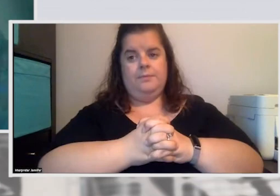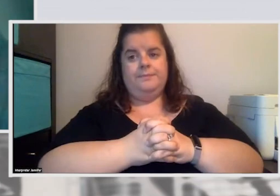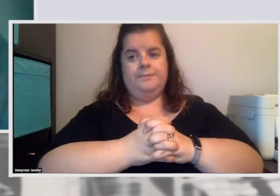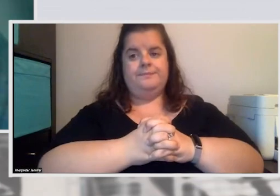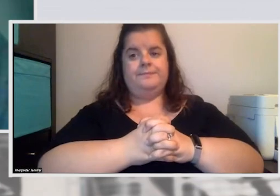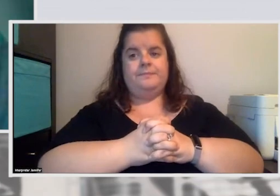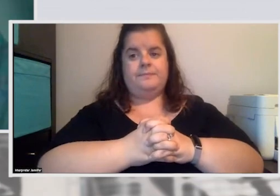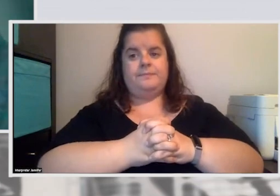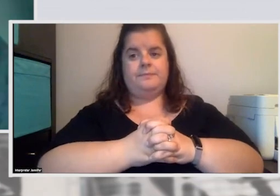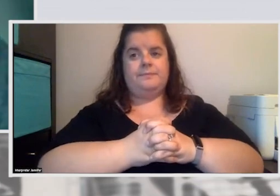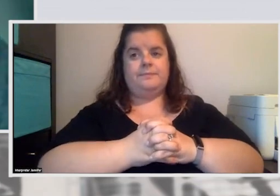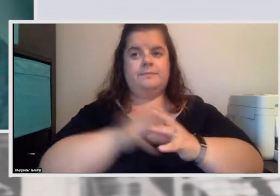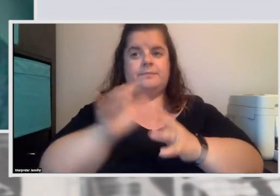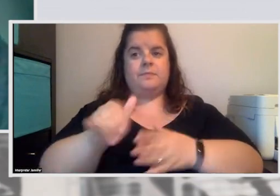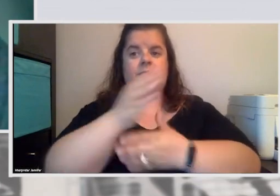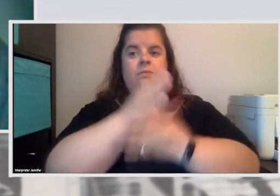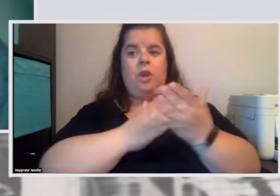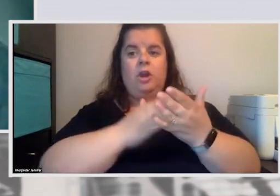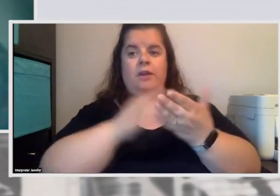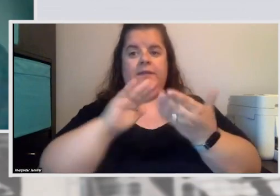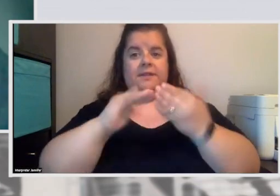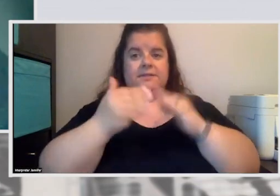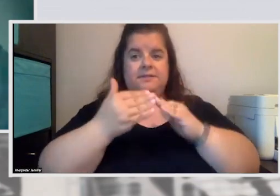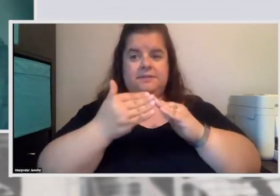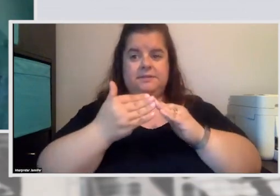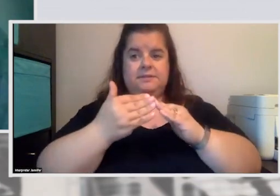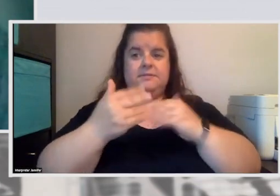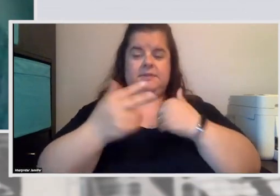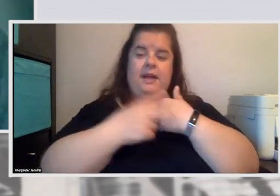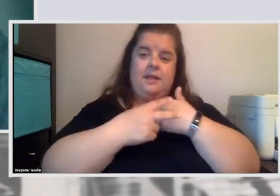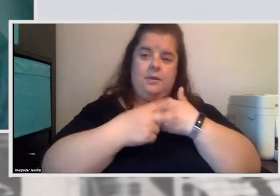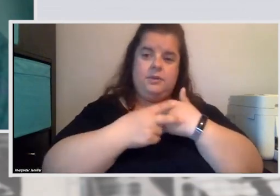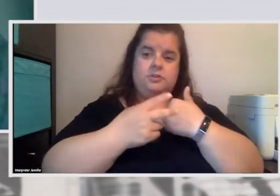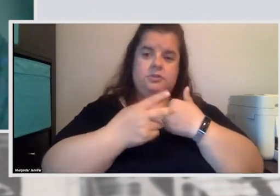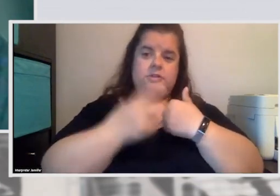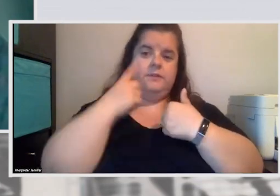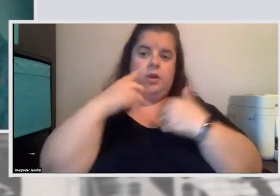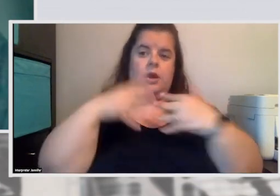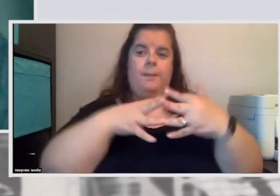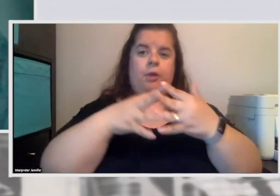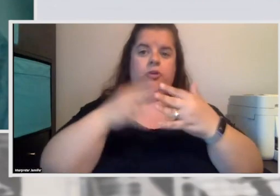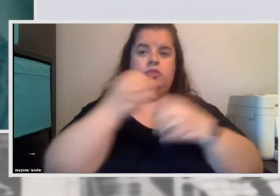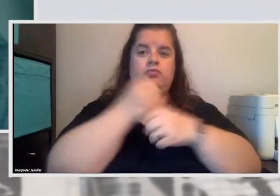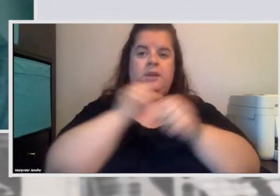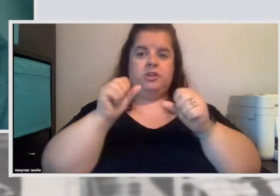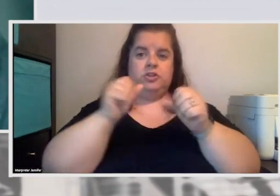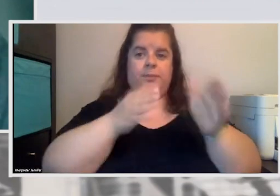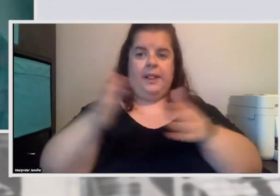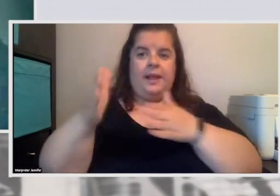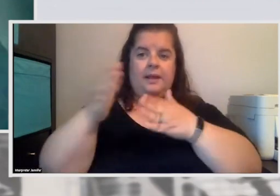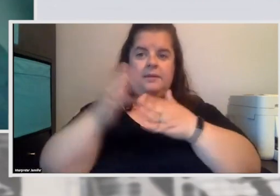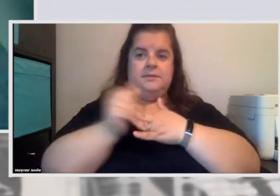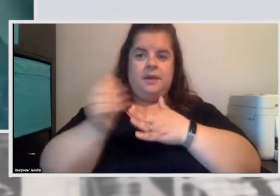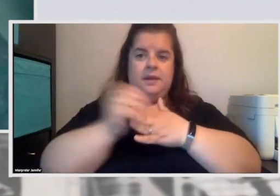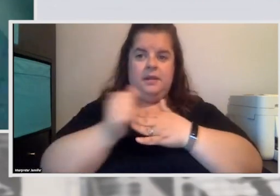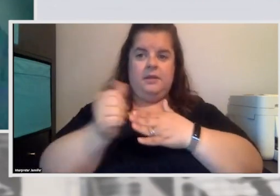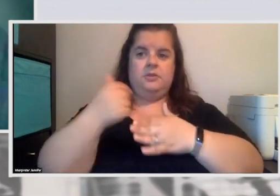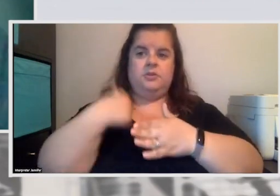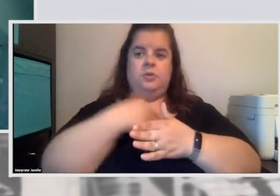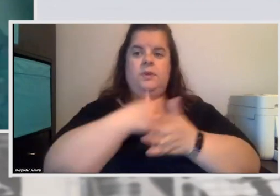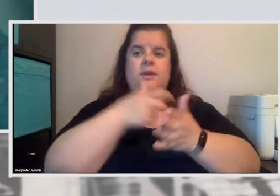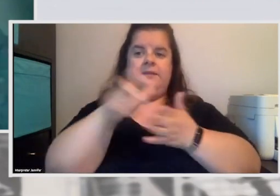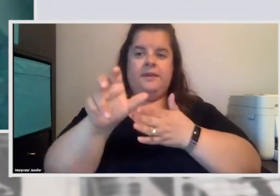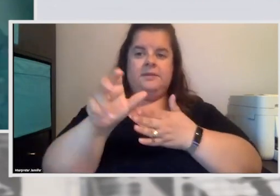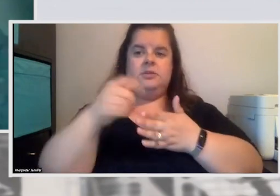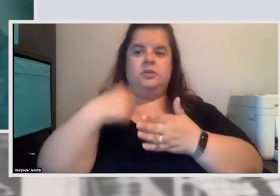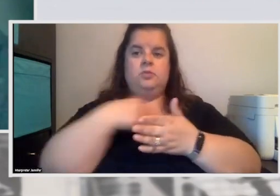the city's allocation of our American Rescue Plan dollars. We have invested some, or we're in the